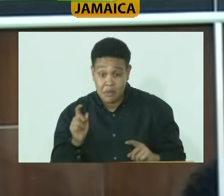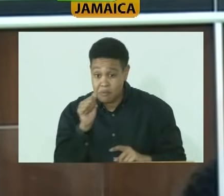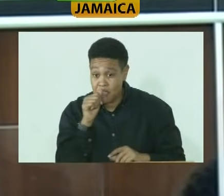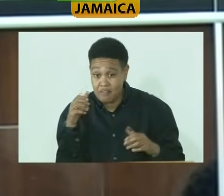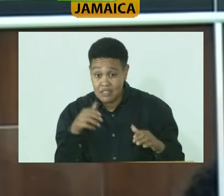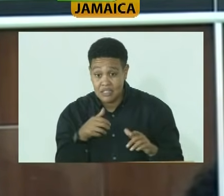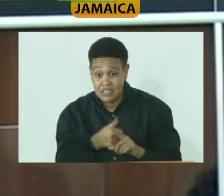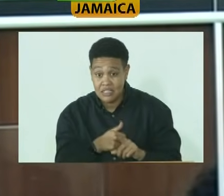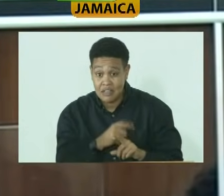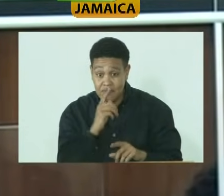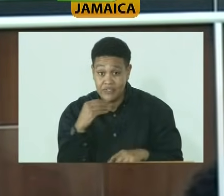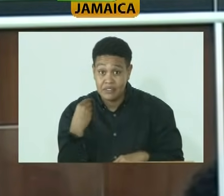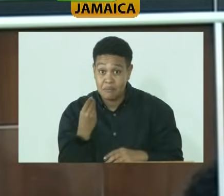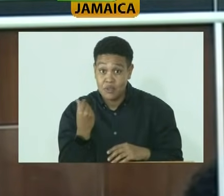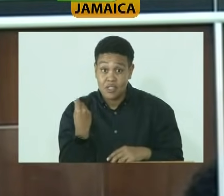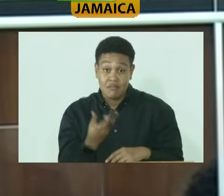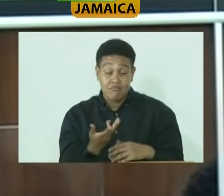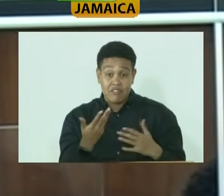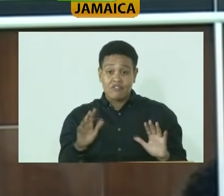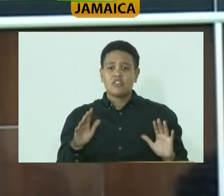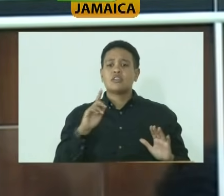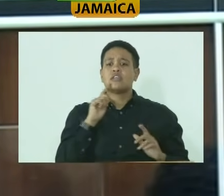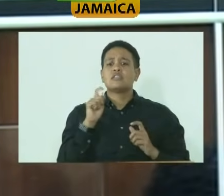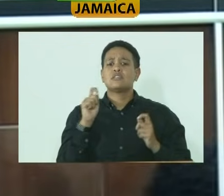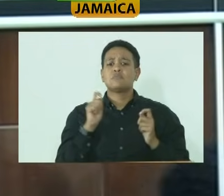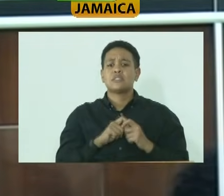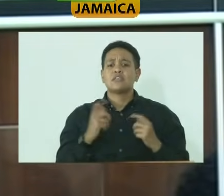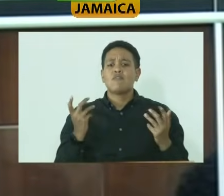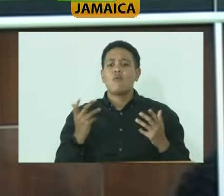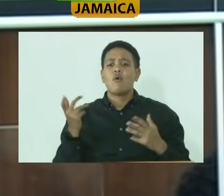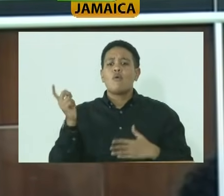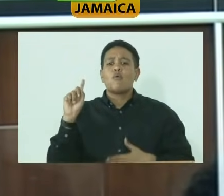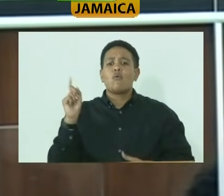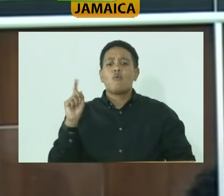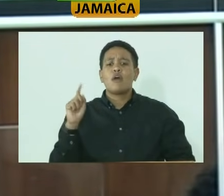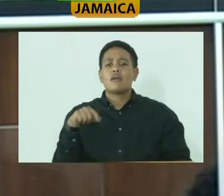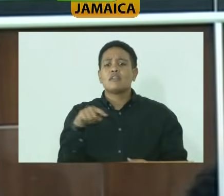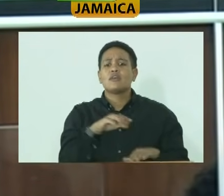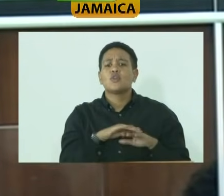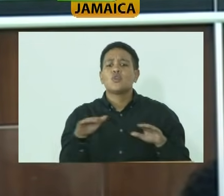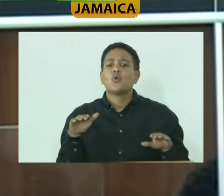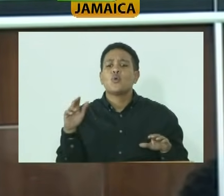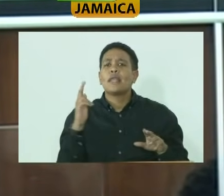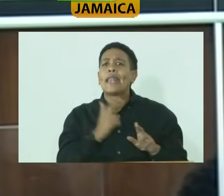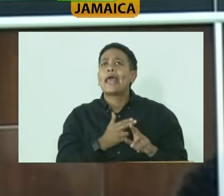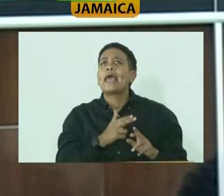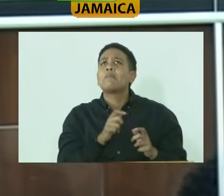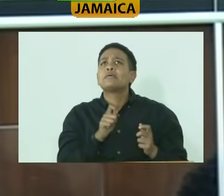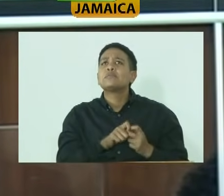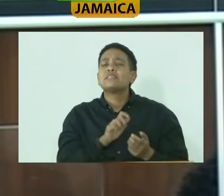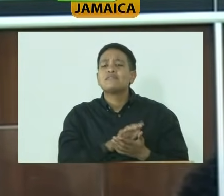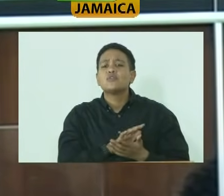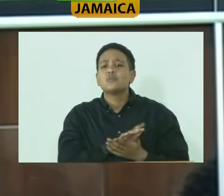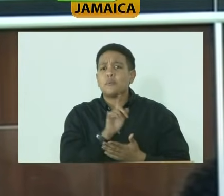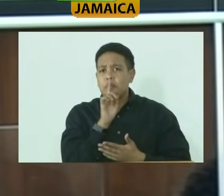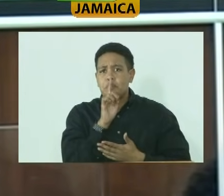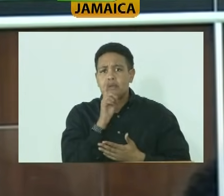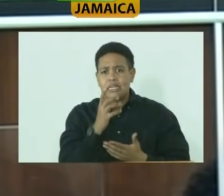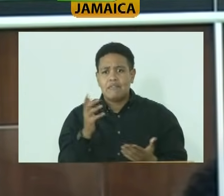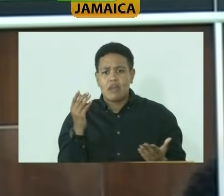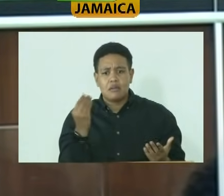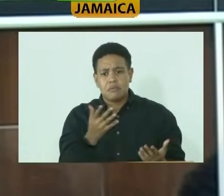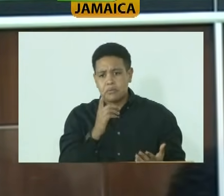sector have given donations, and particularly where they don't name a particular school that the device should go